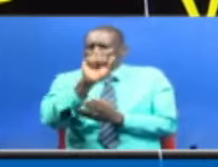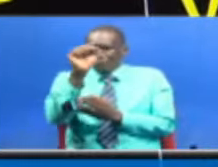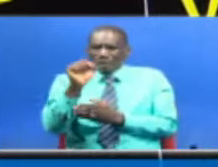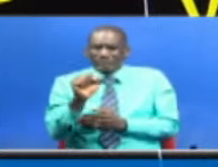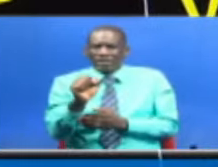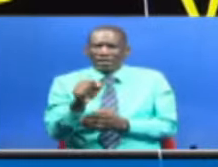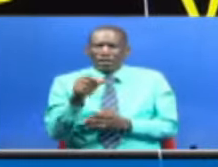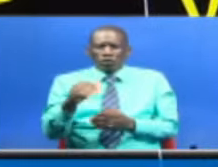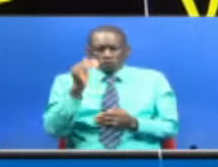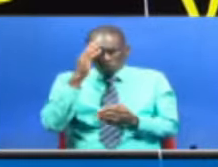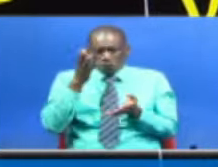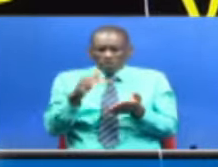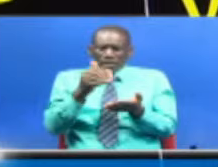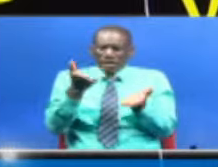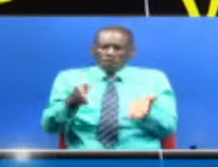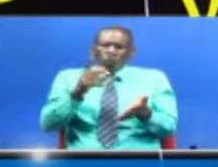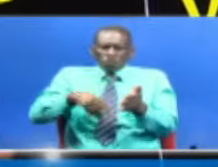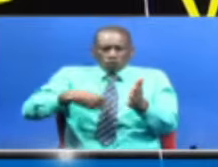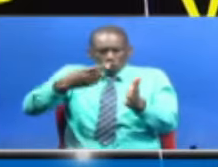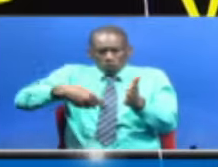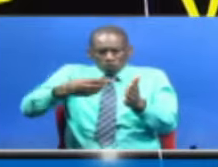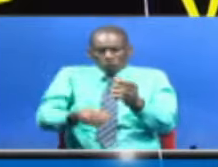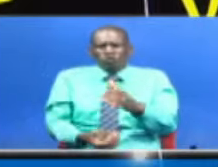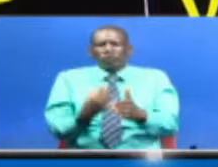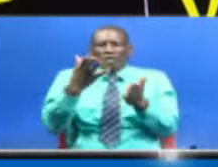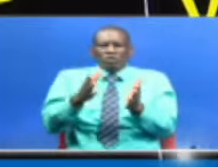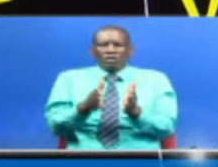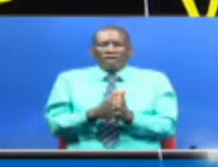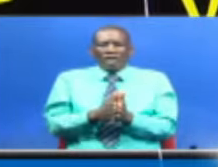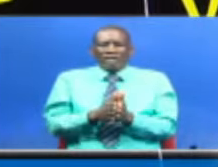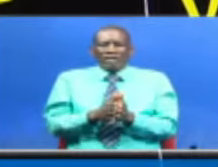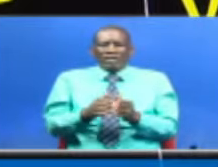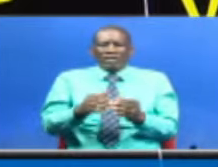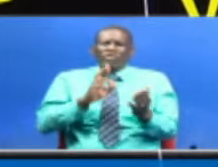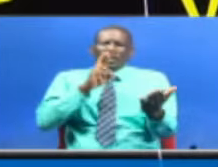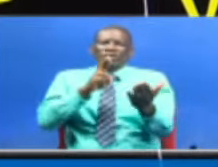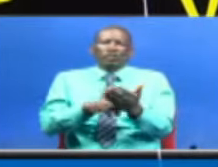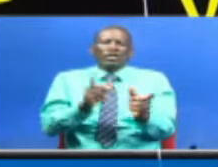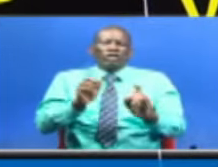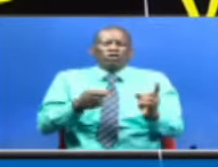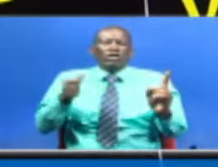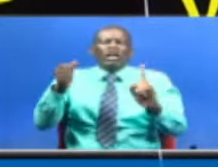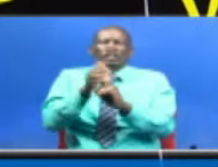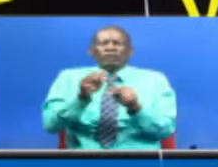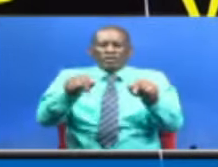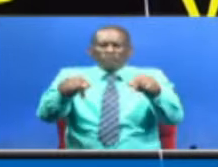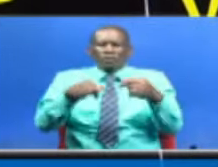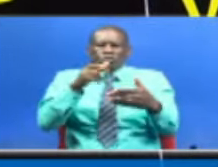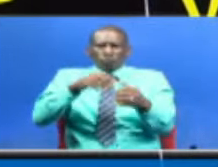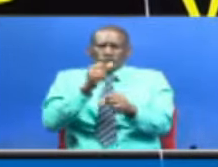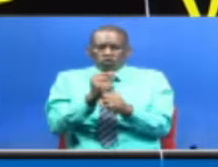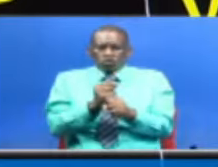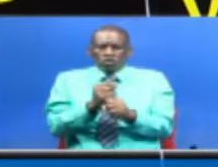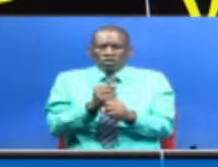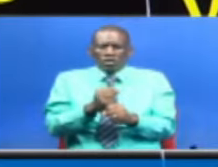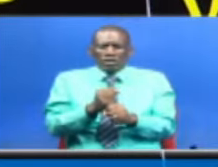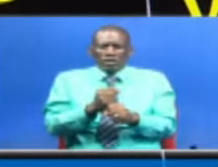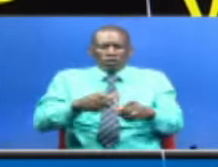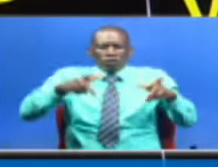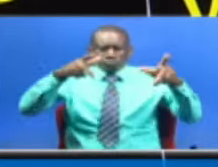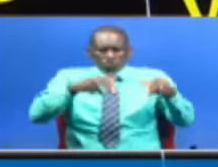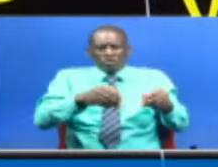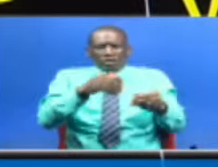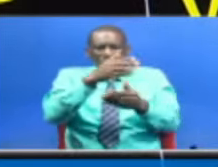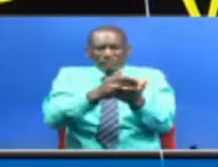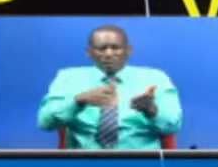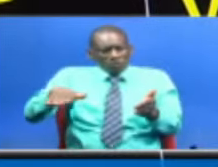know that now what is being generated and the spinning reserves cannot meet that demand. So what it will do, it will disconnect part of the loads within